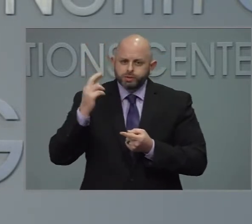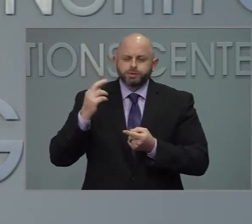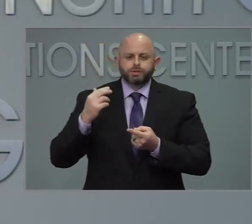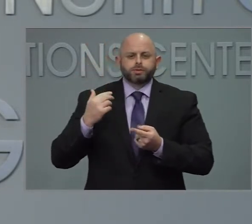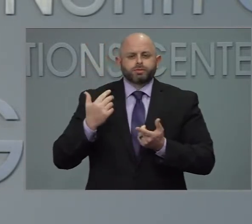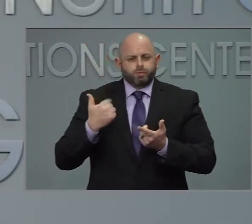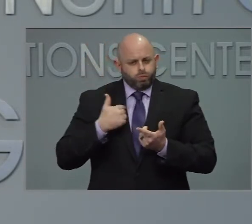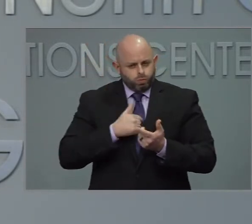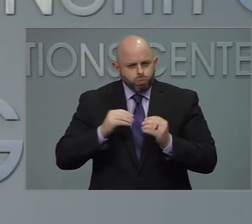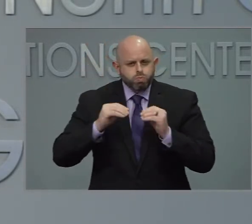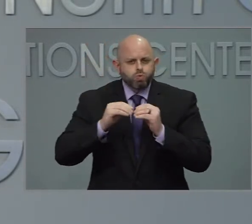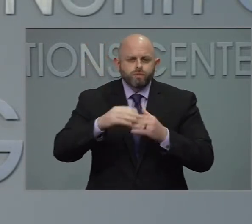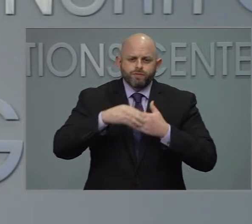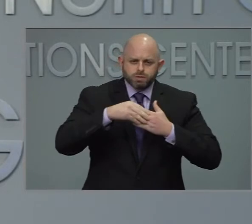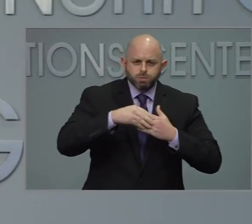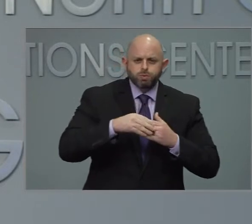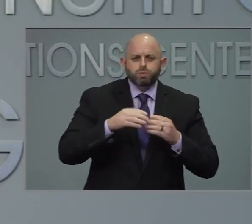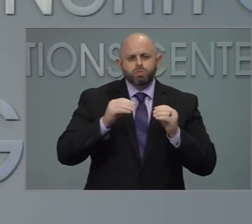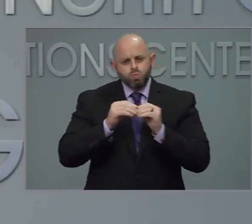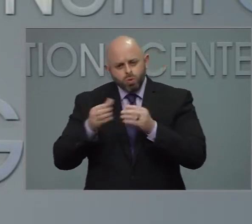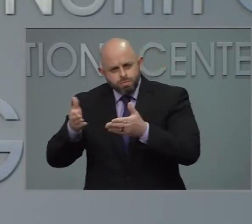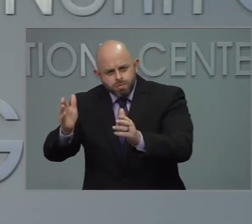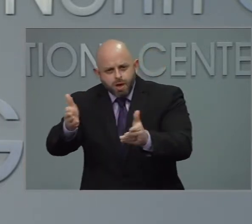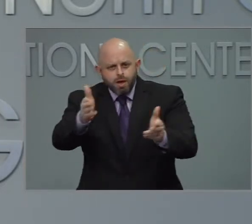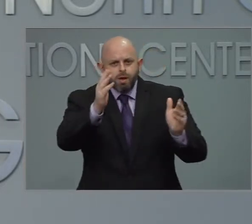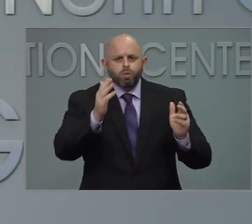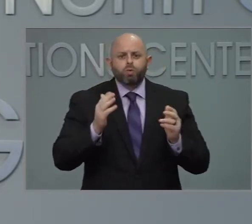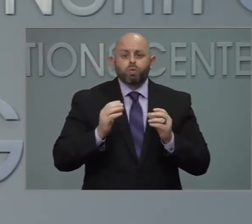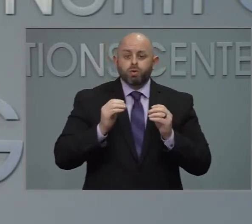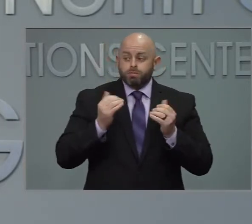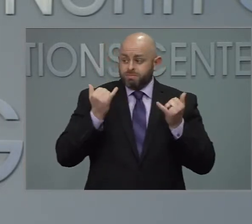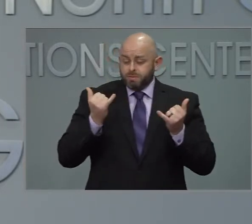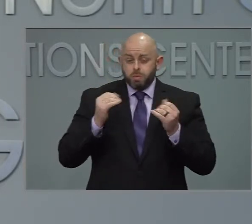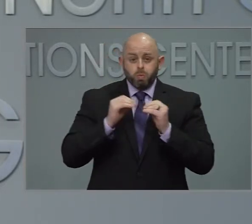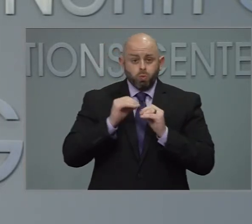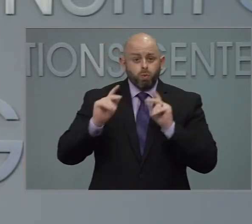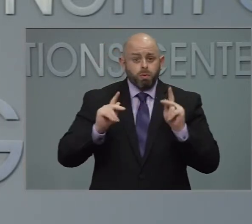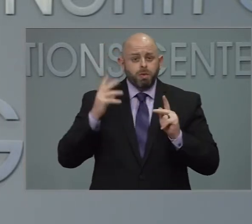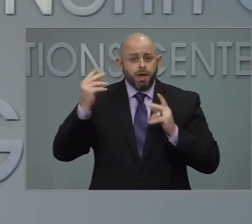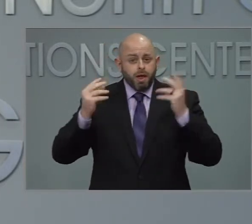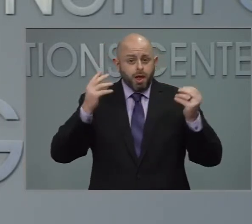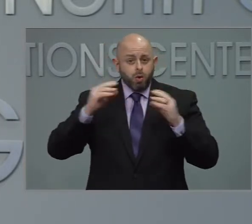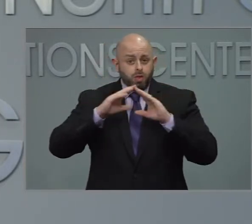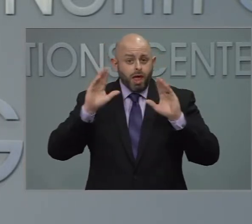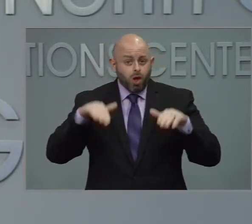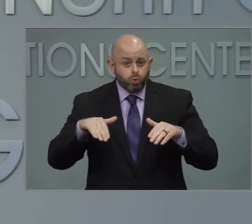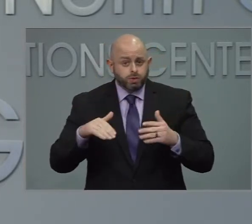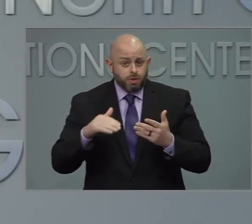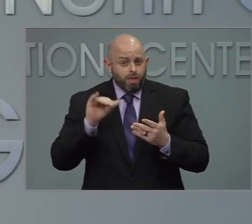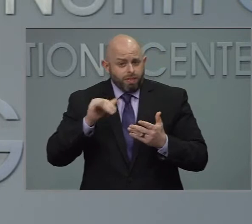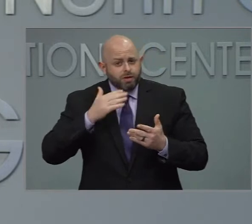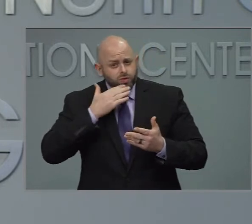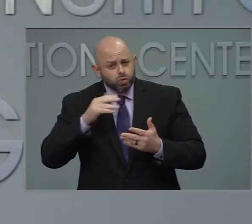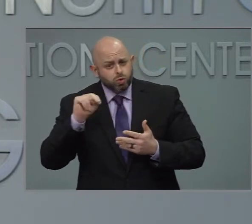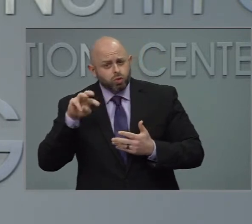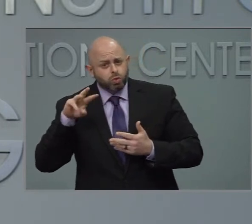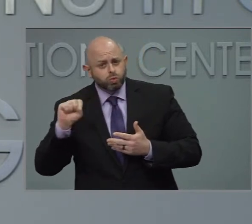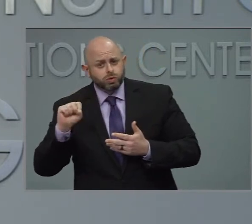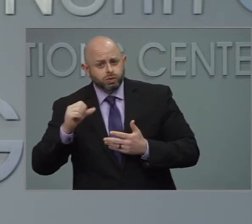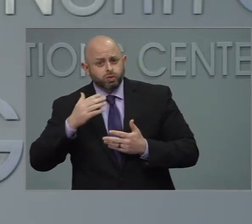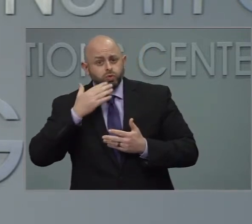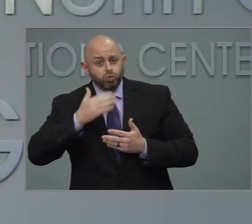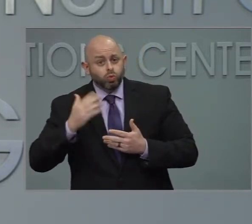more and more people are getting back out and doing things, and that's positive. It's positive for our